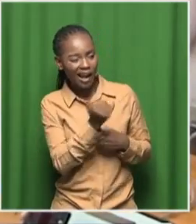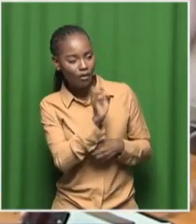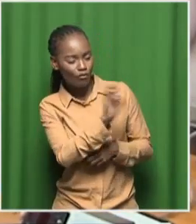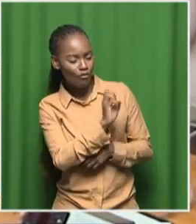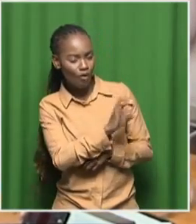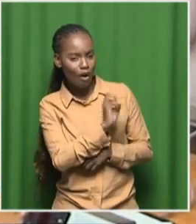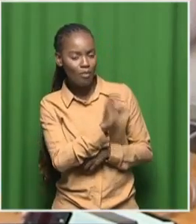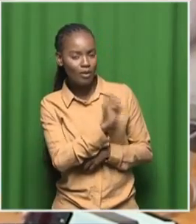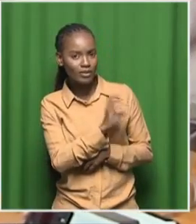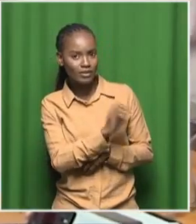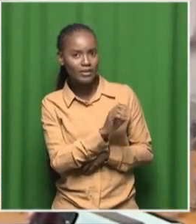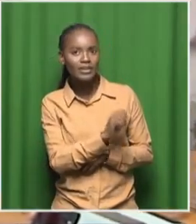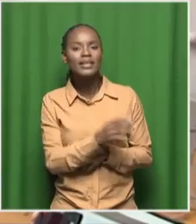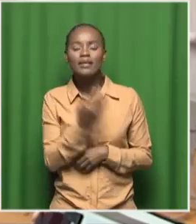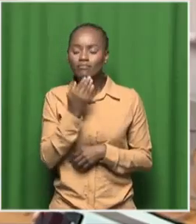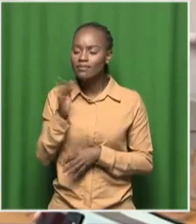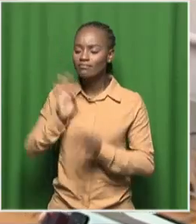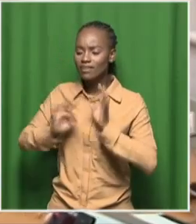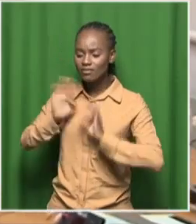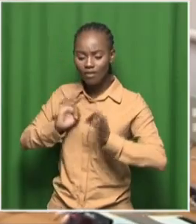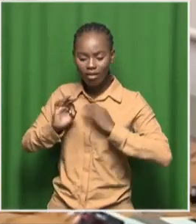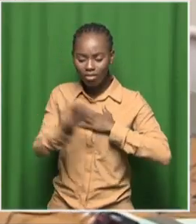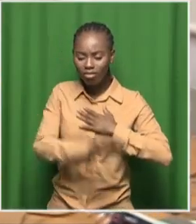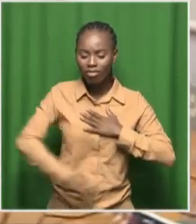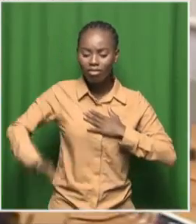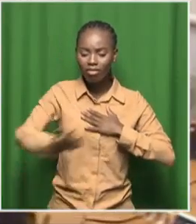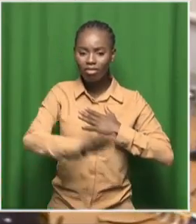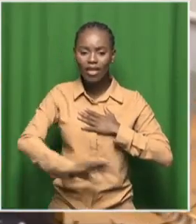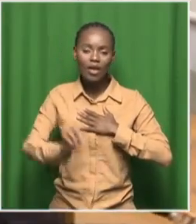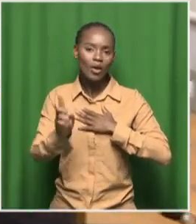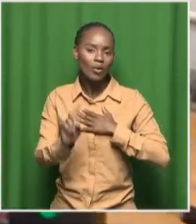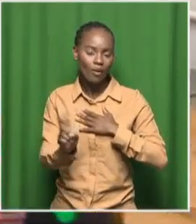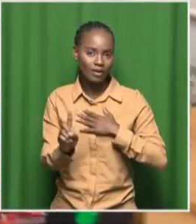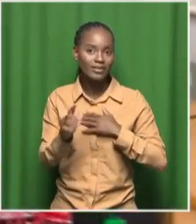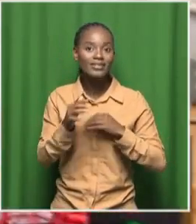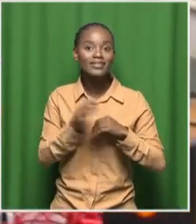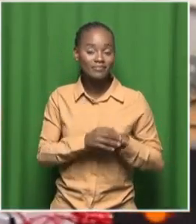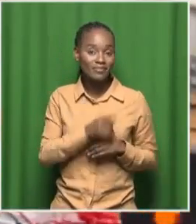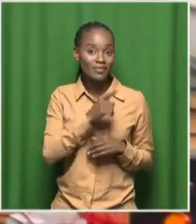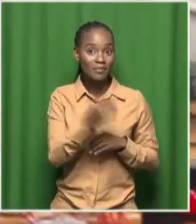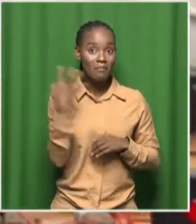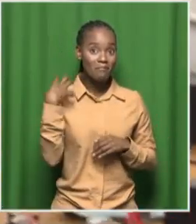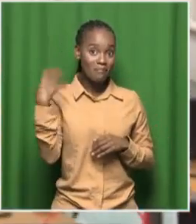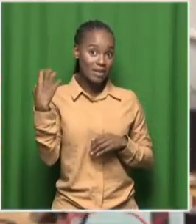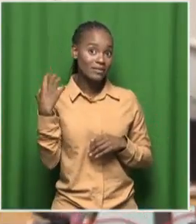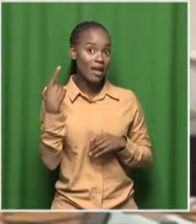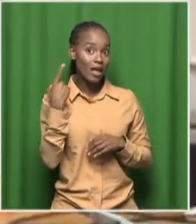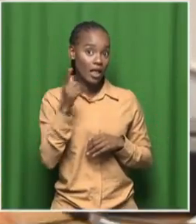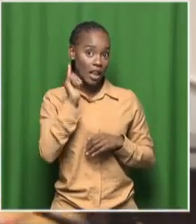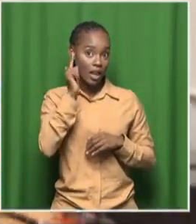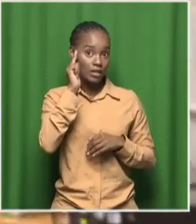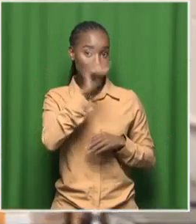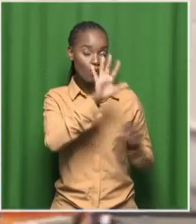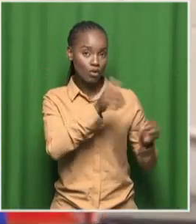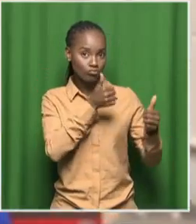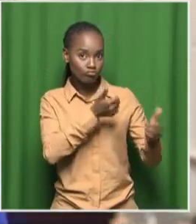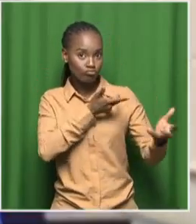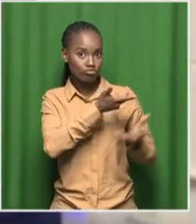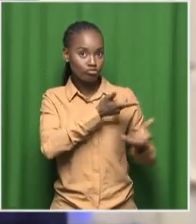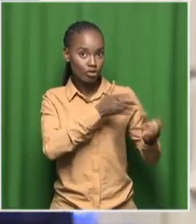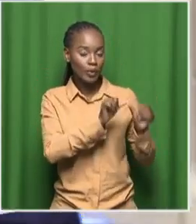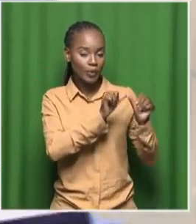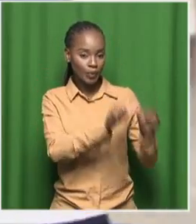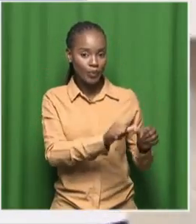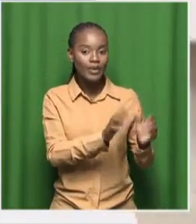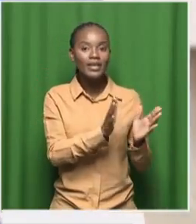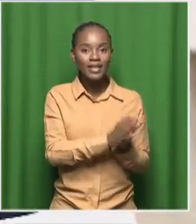of the facilities that are here as the Minister and I will engage further in a short while. I'm just moving back to Kennedy.